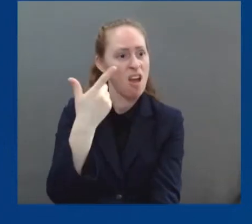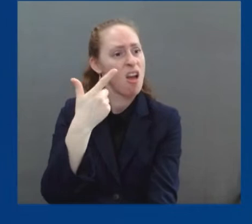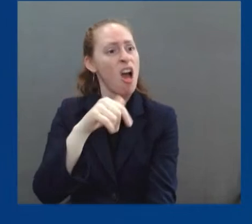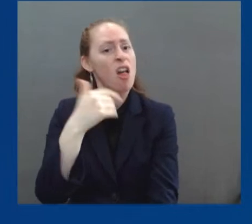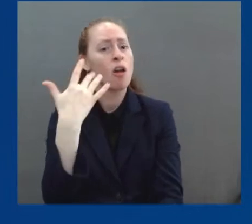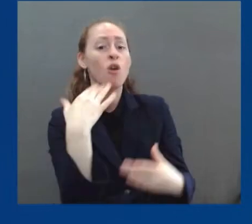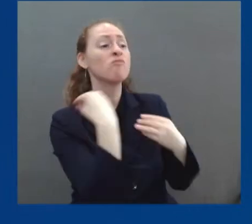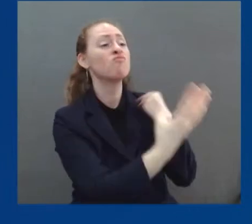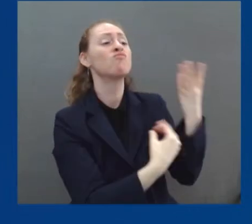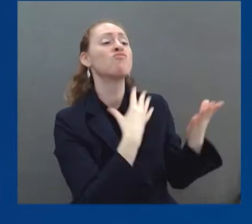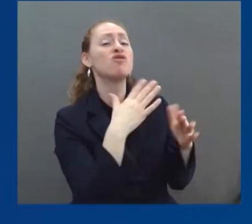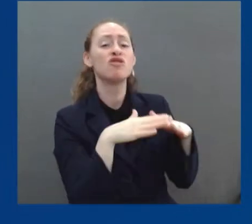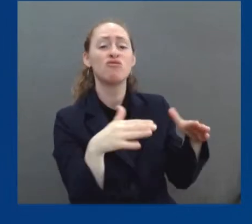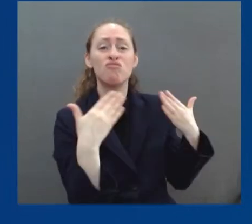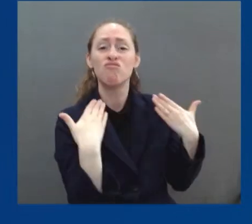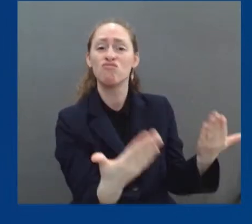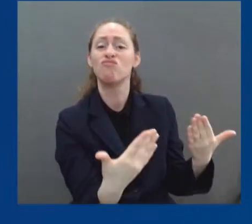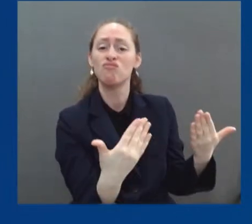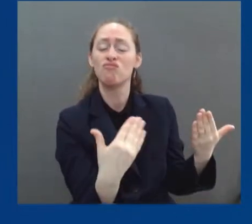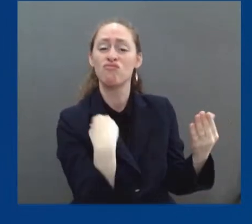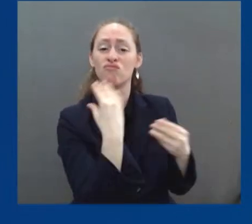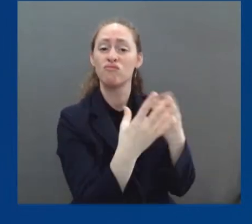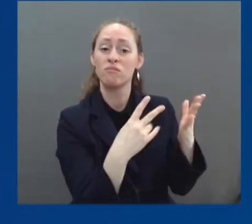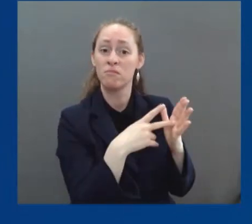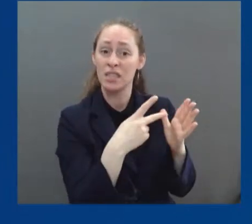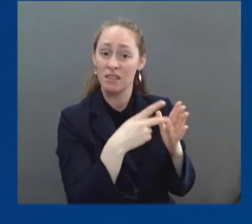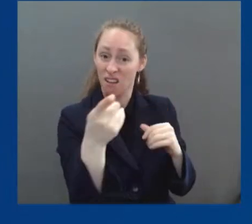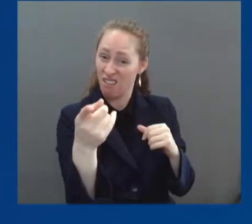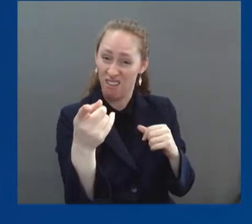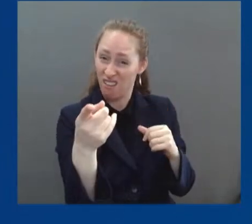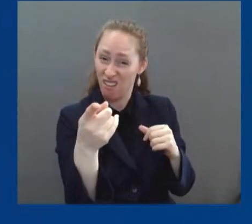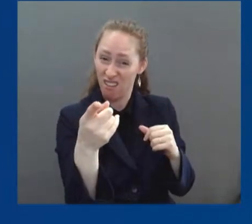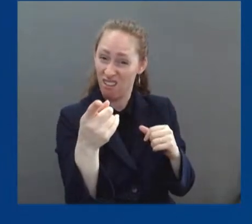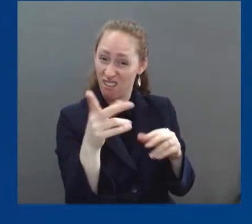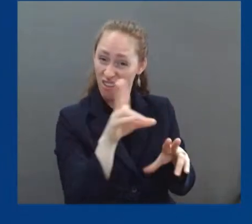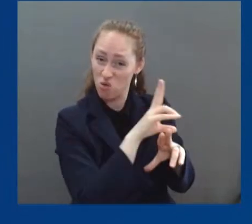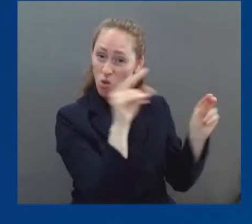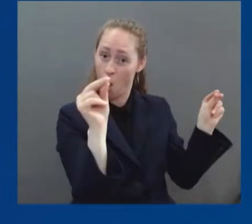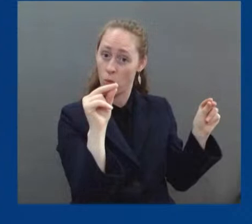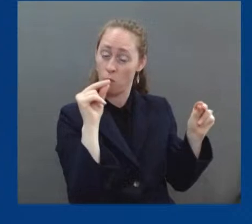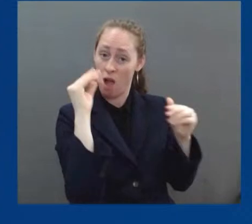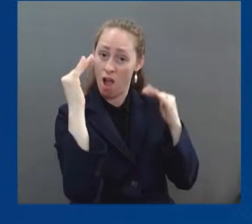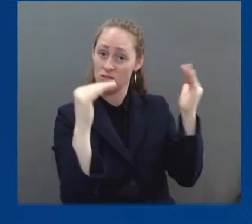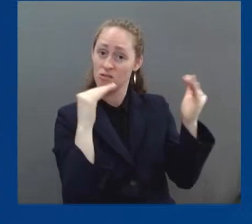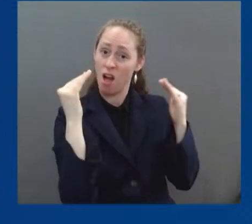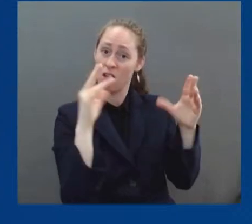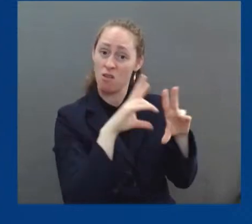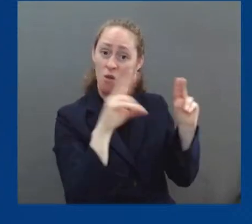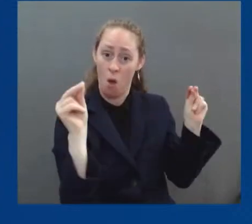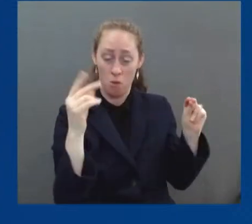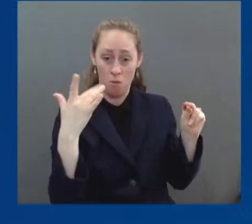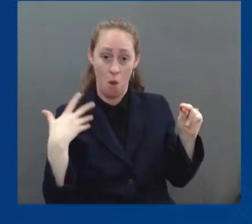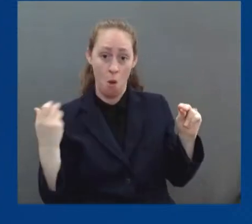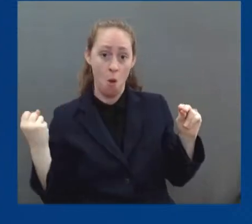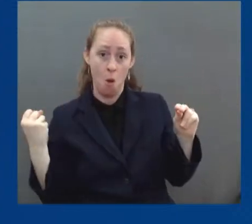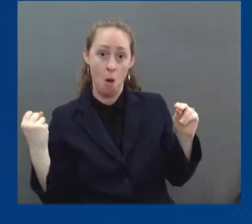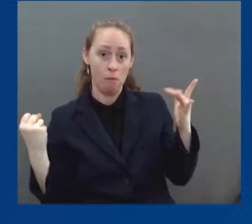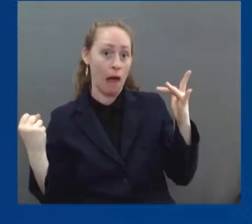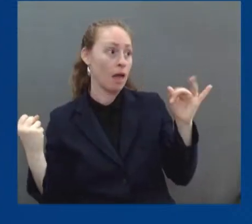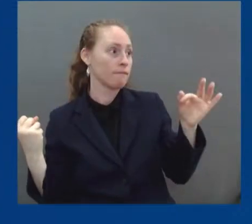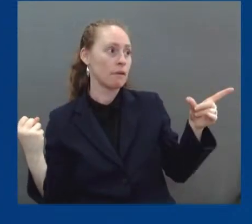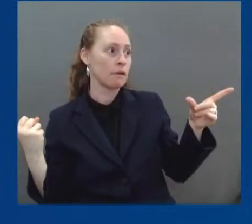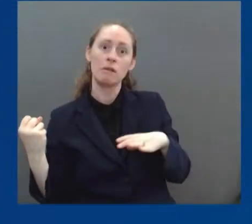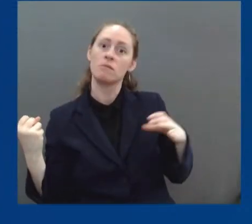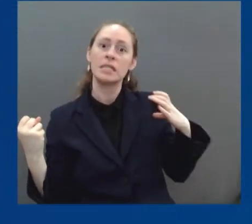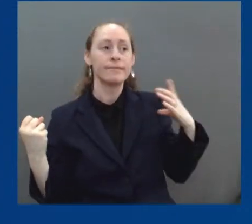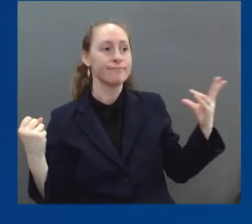U.S. and just in case Congress doesn't deliver more funding? Thank you. Yeah. So Josh, good questions. I mean, these